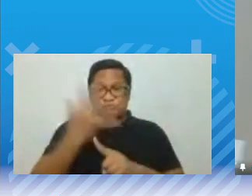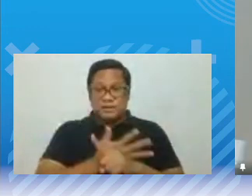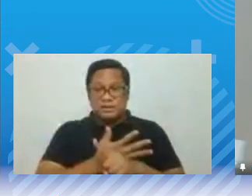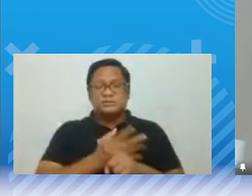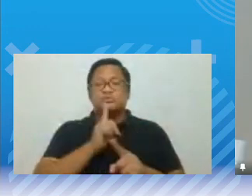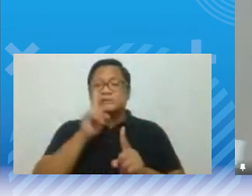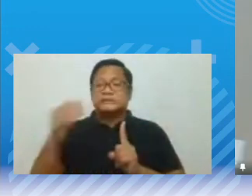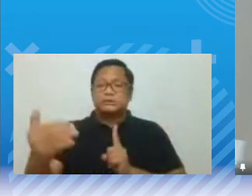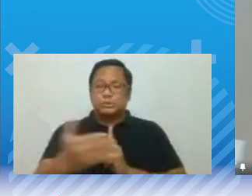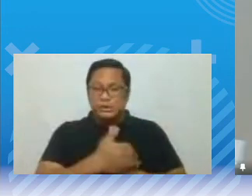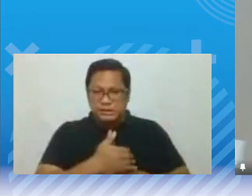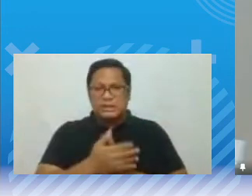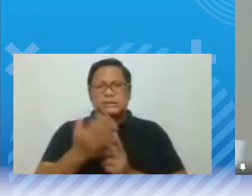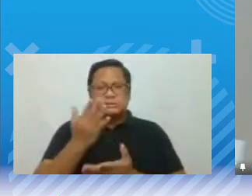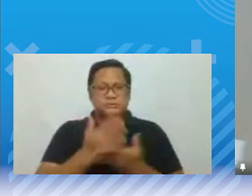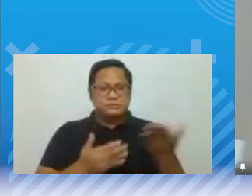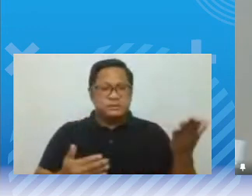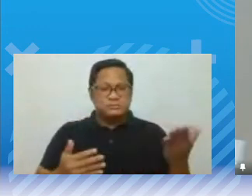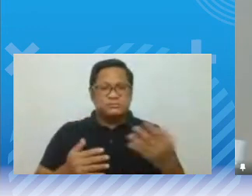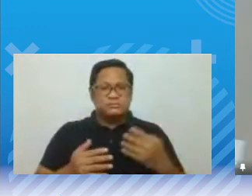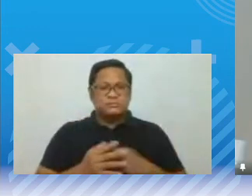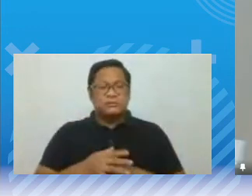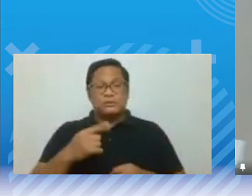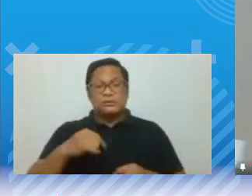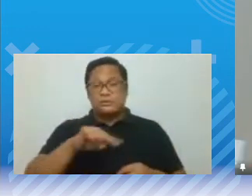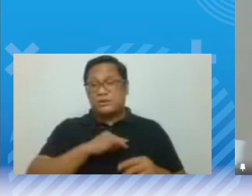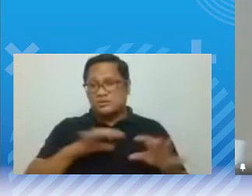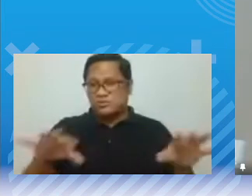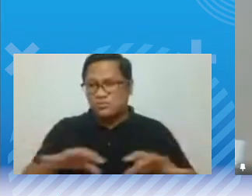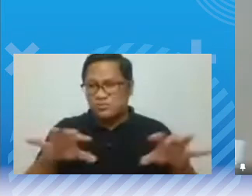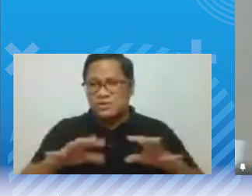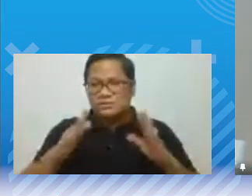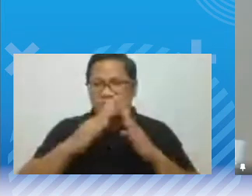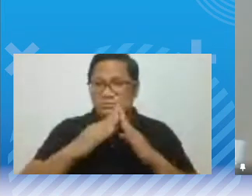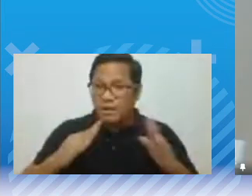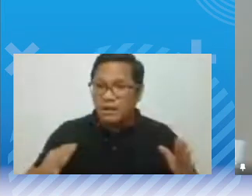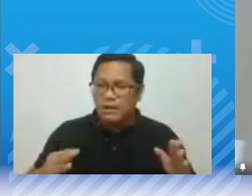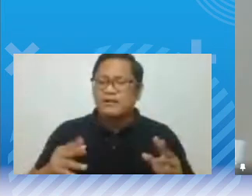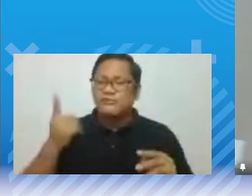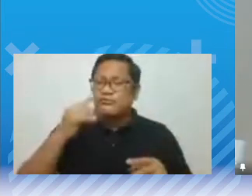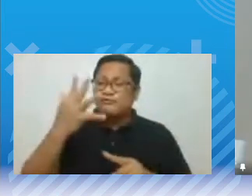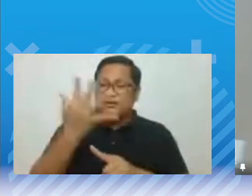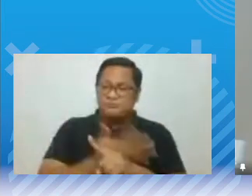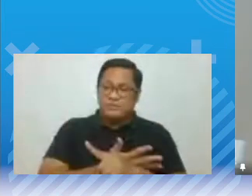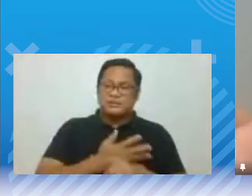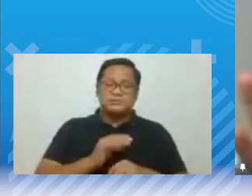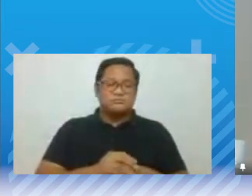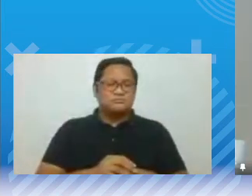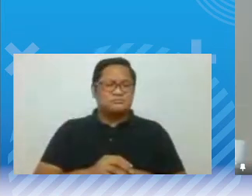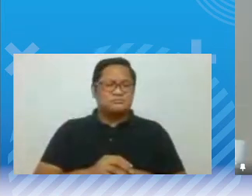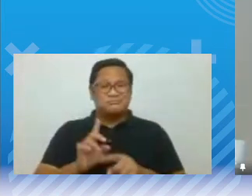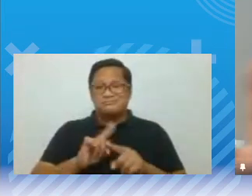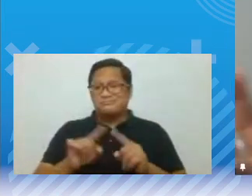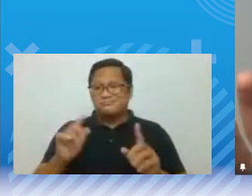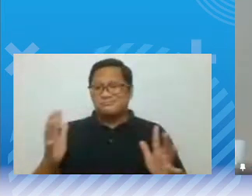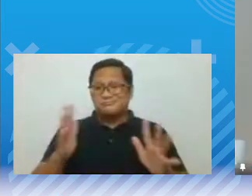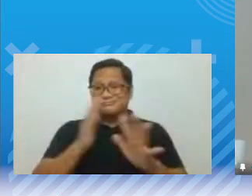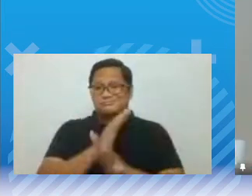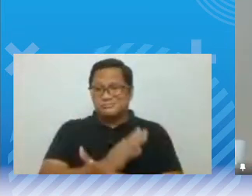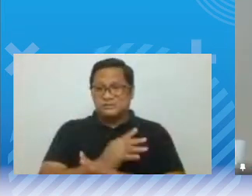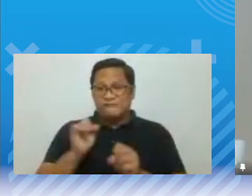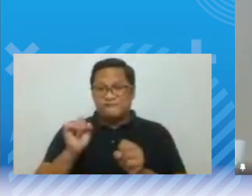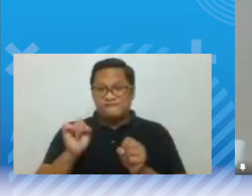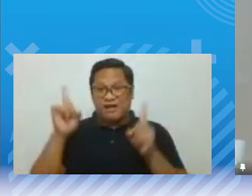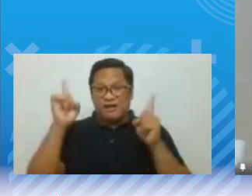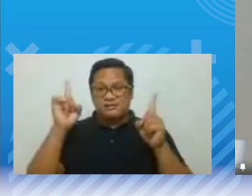quarantine and some of us are probably working from home the past 5 months. Pero yung shift, biglaan kasi siya, and